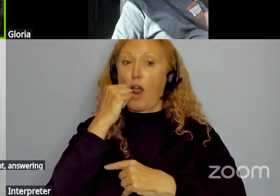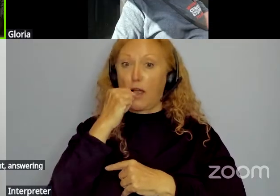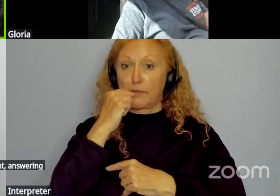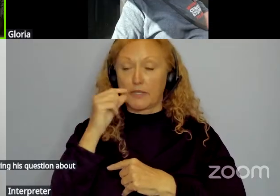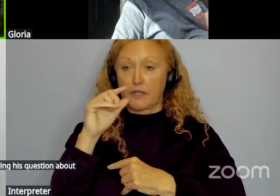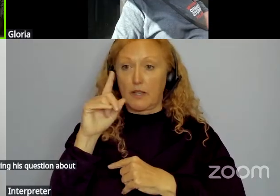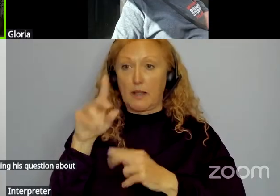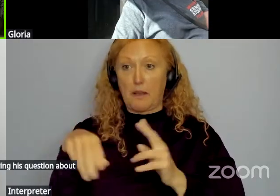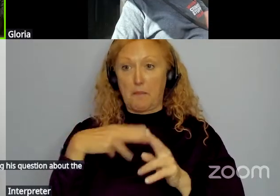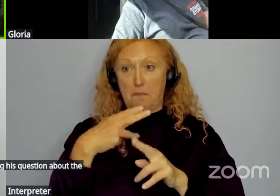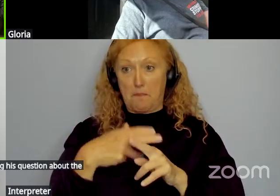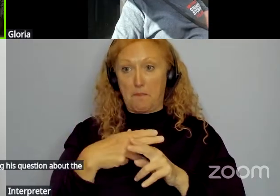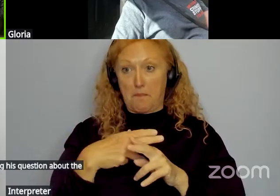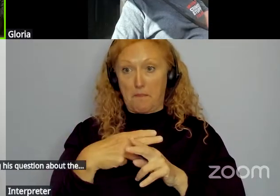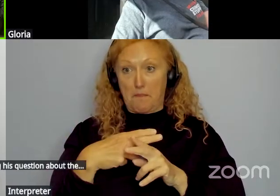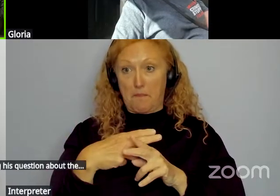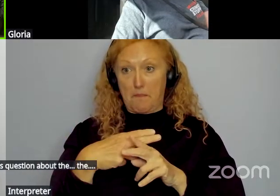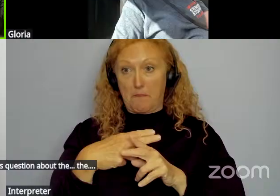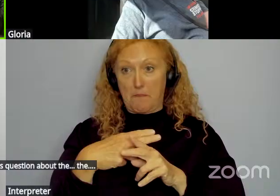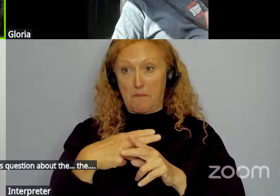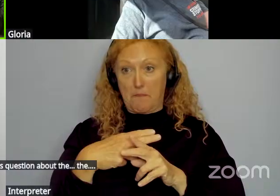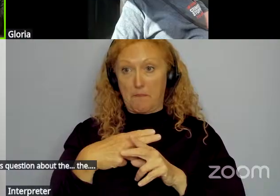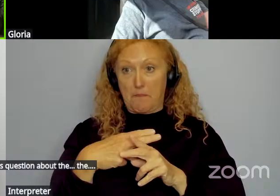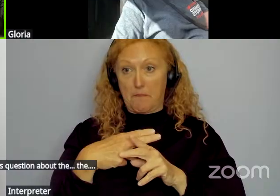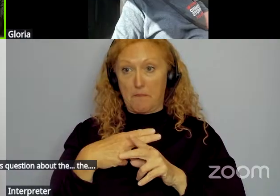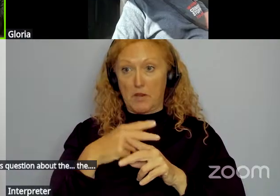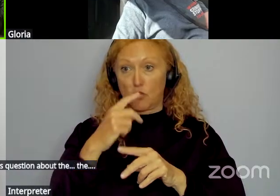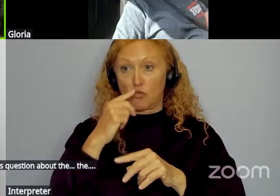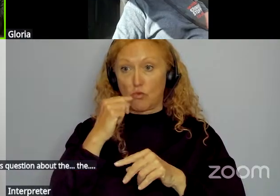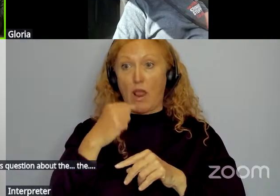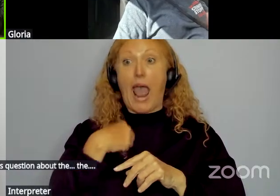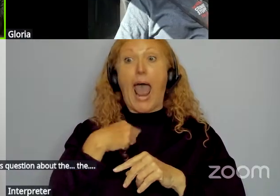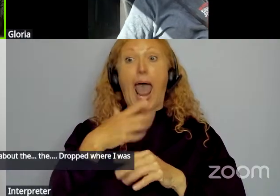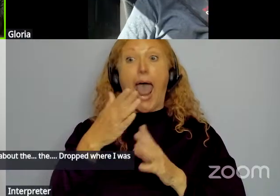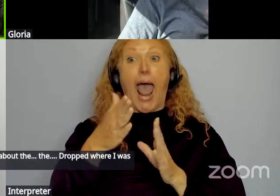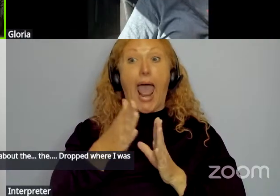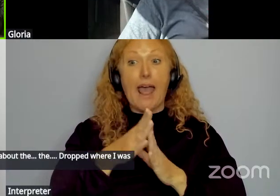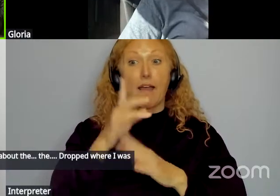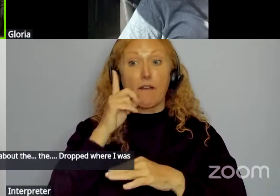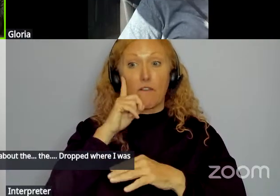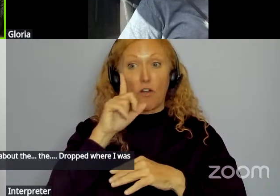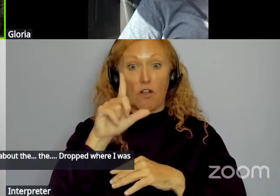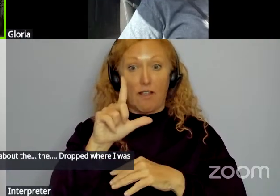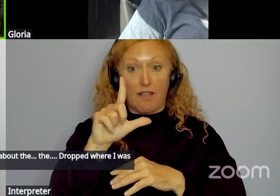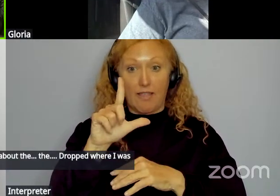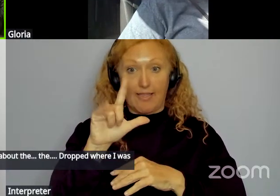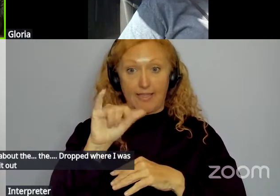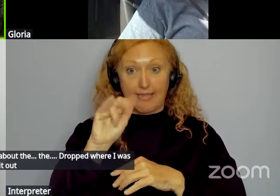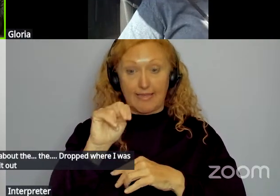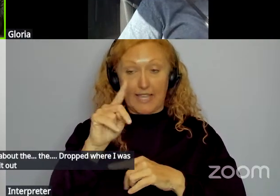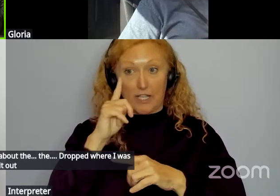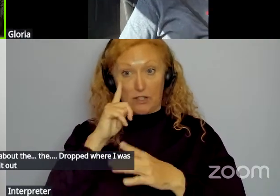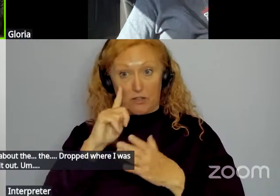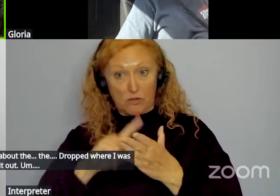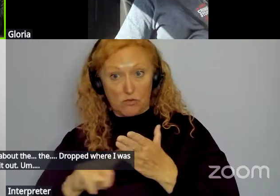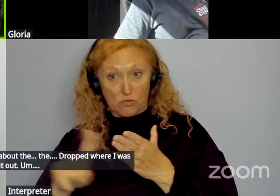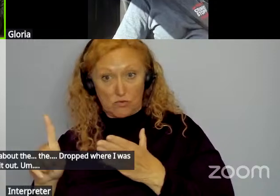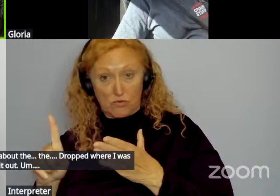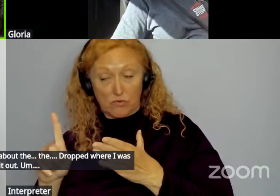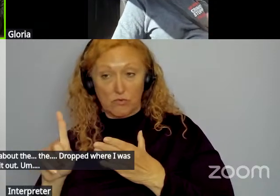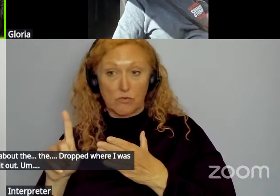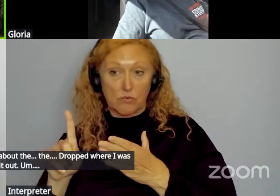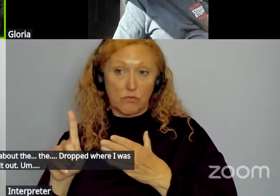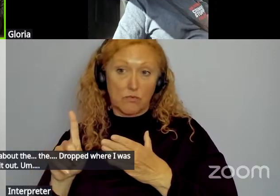about the drops, where I was like, hey, here's the link to go check it out. Um,